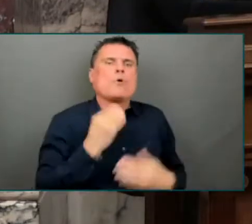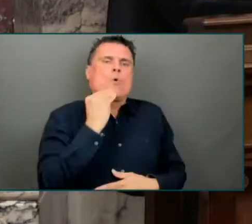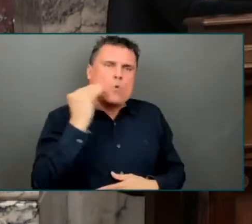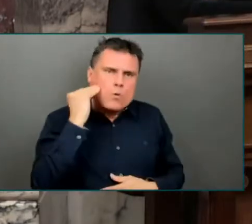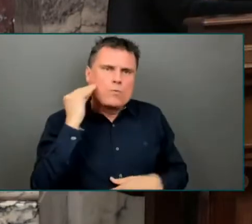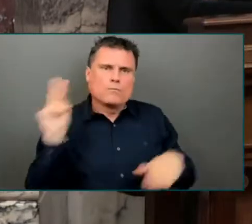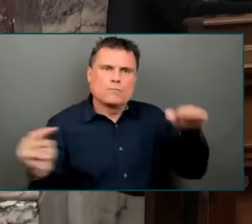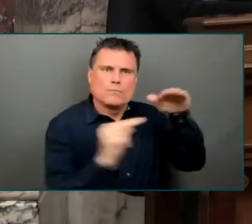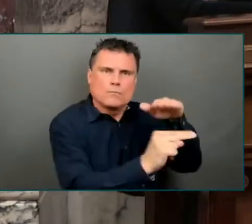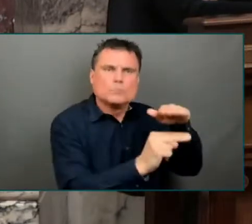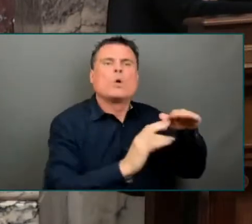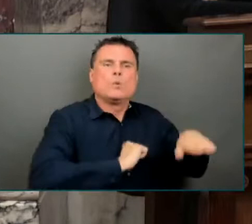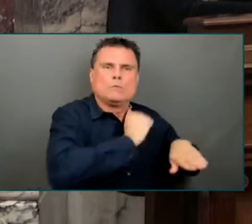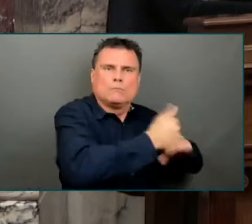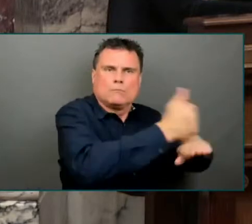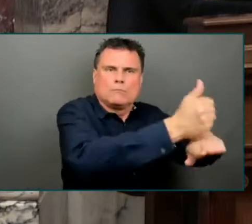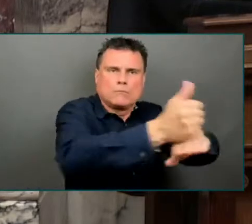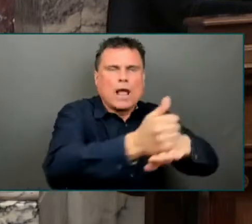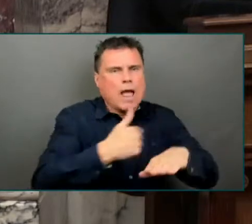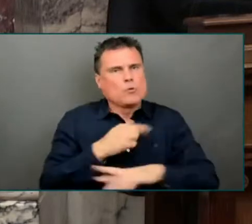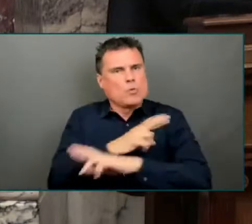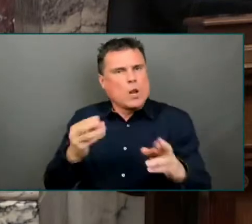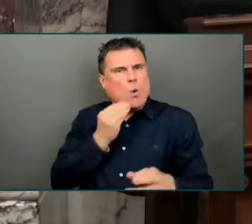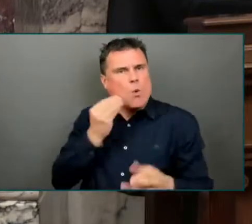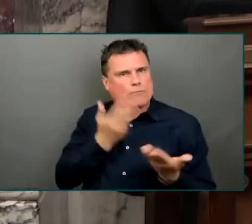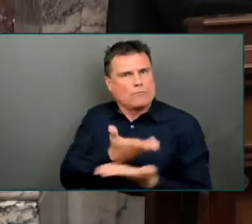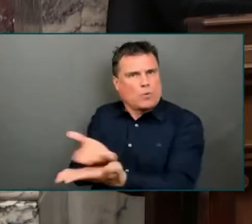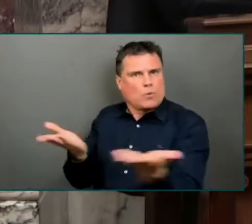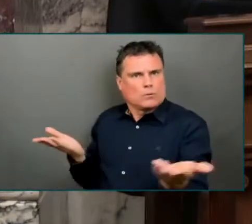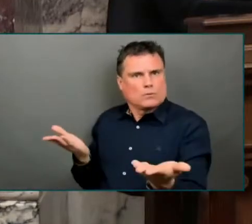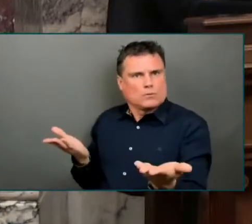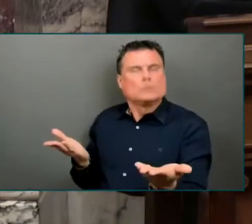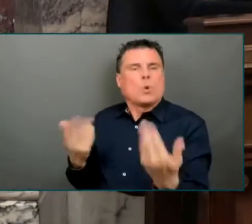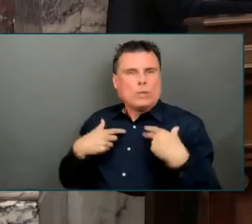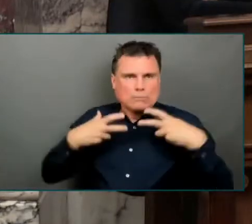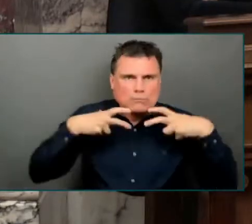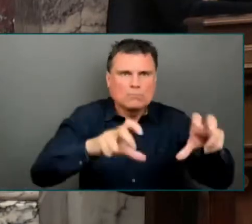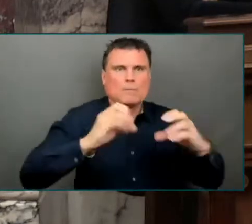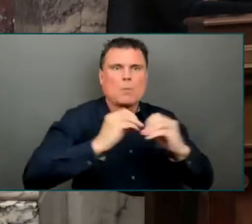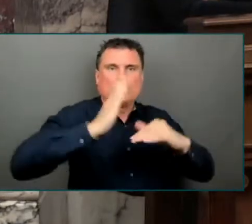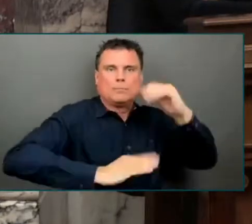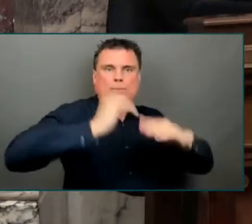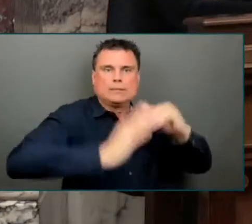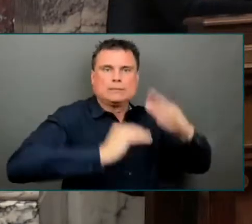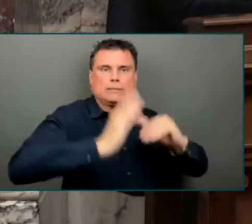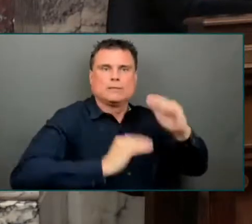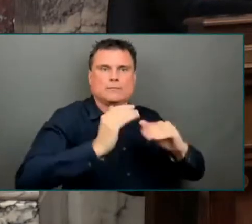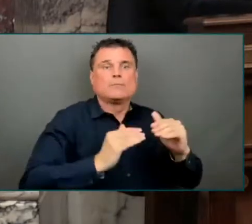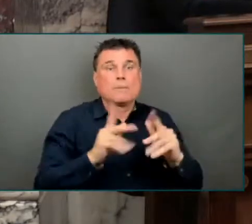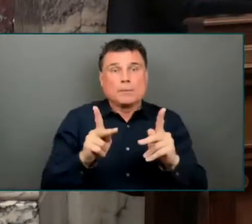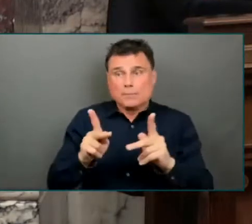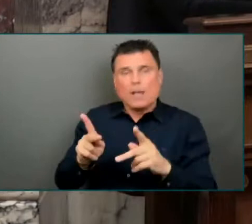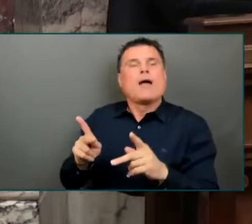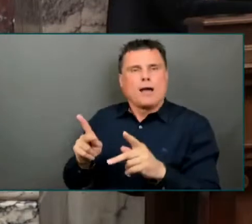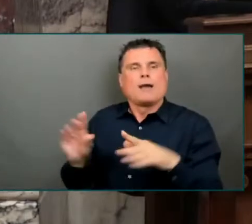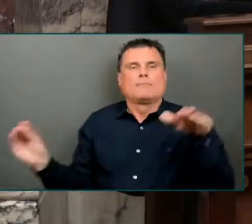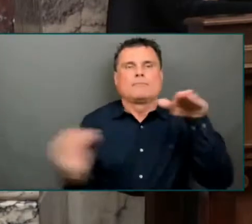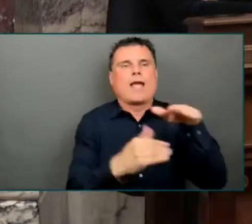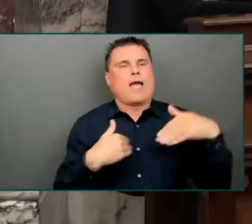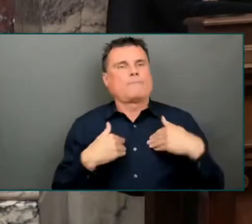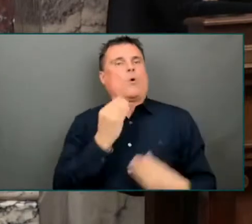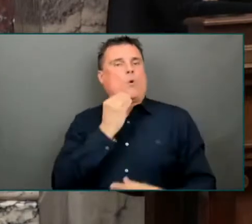to invest in new permanent housing for those who need it. The pandemic has been hardest on those